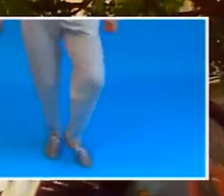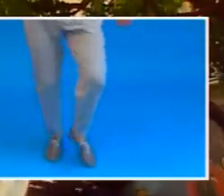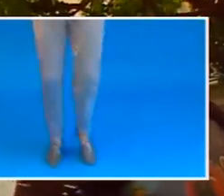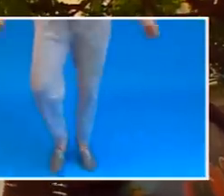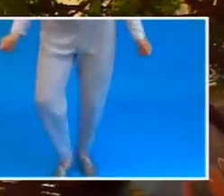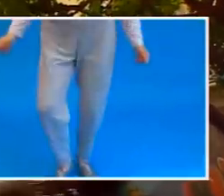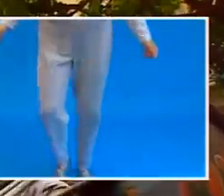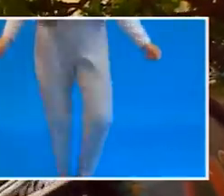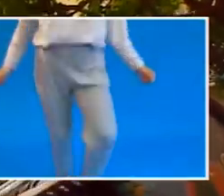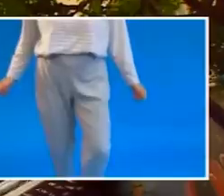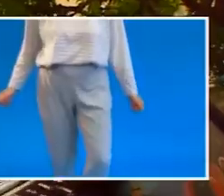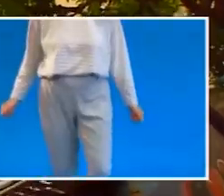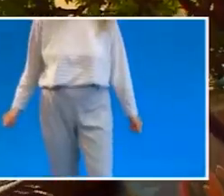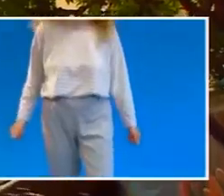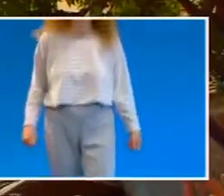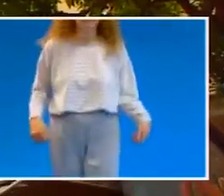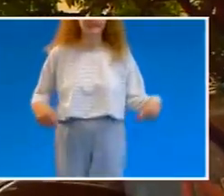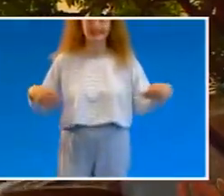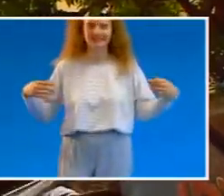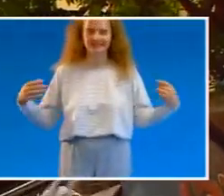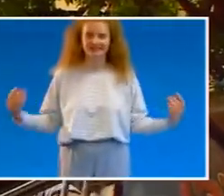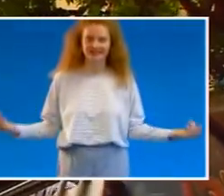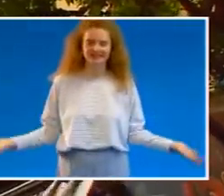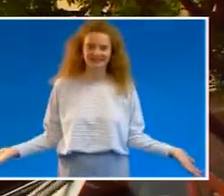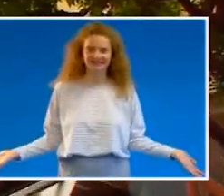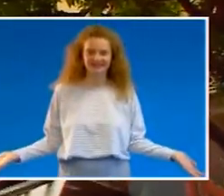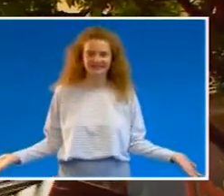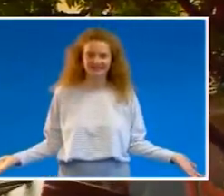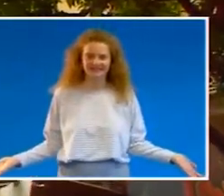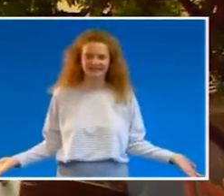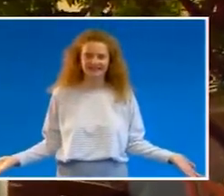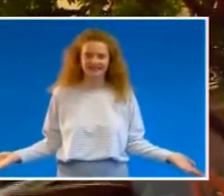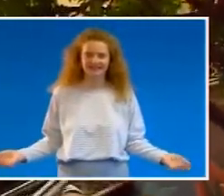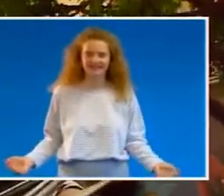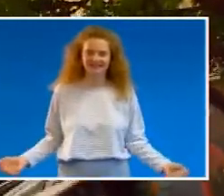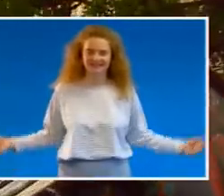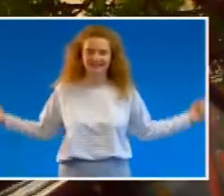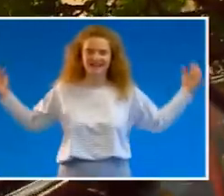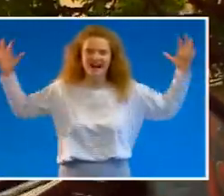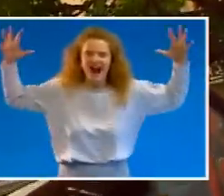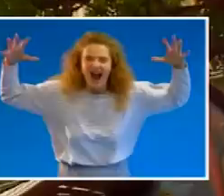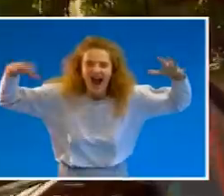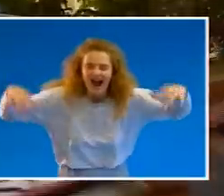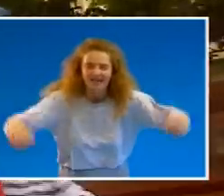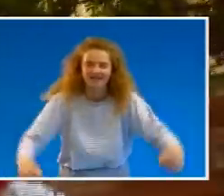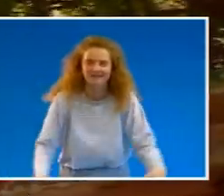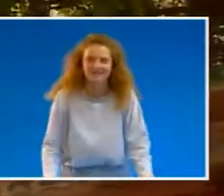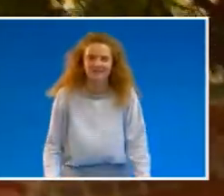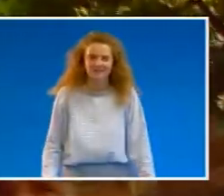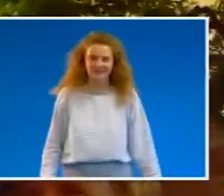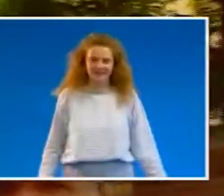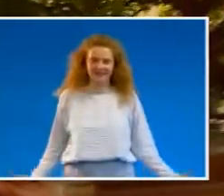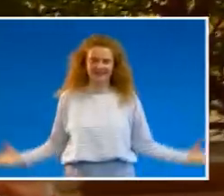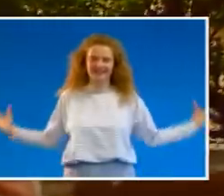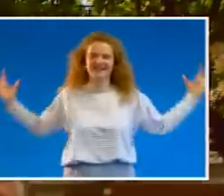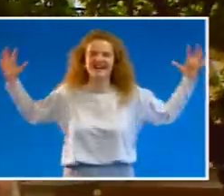He danced about in his stockinged feet to show that he was here. He played he was a great big bear.